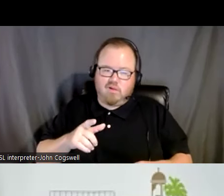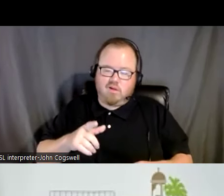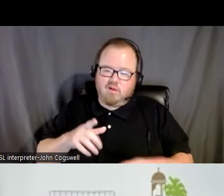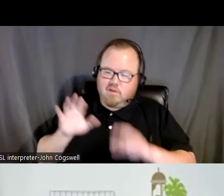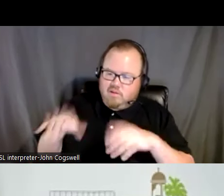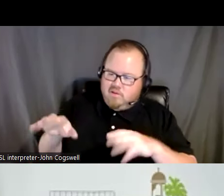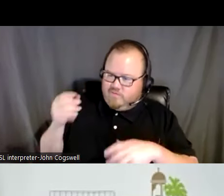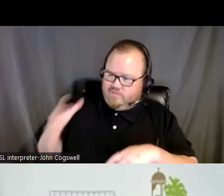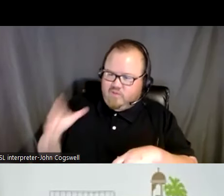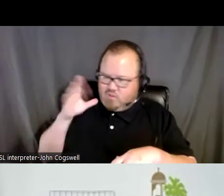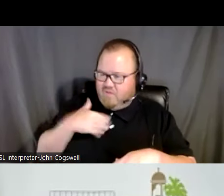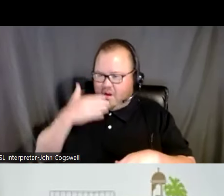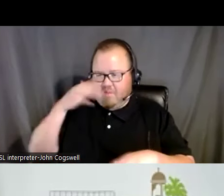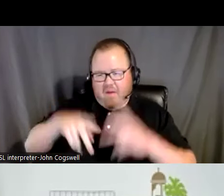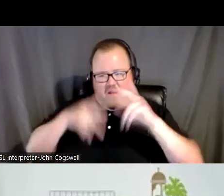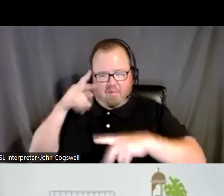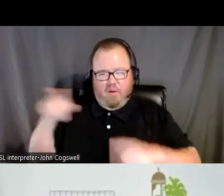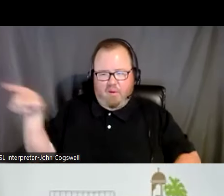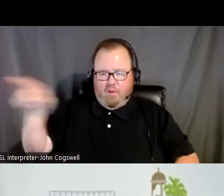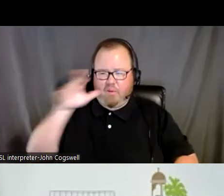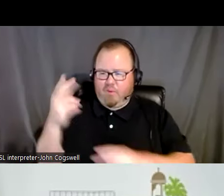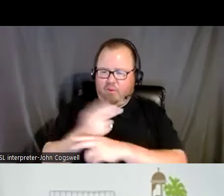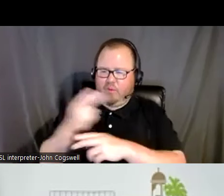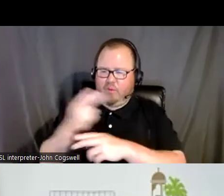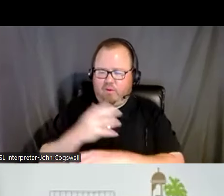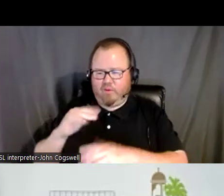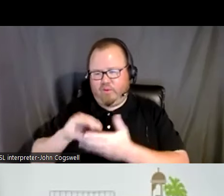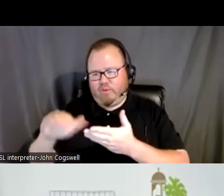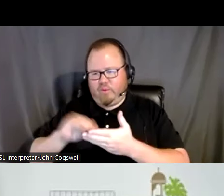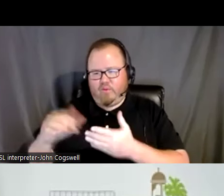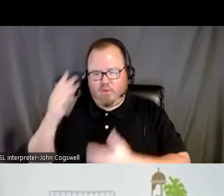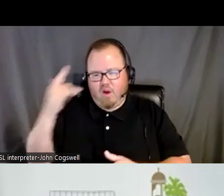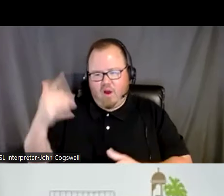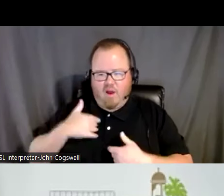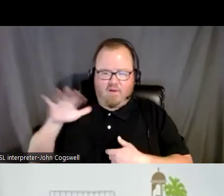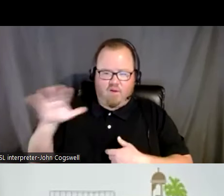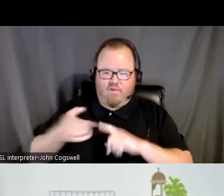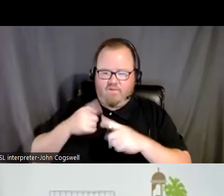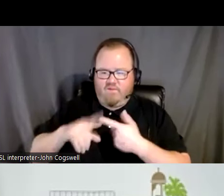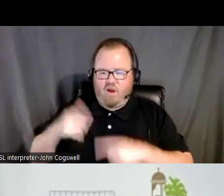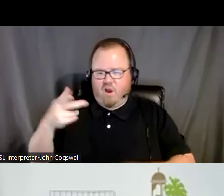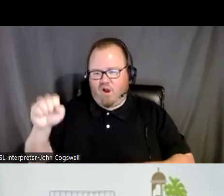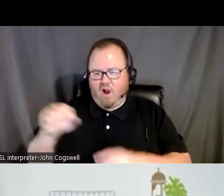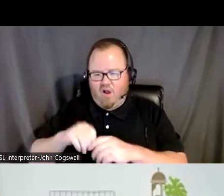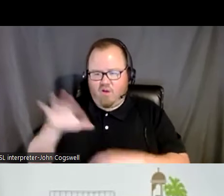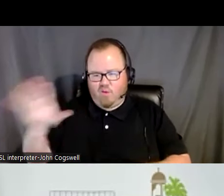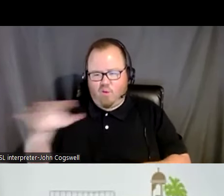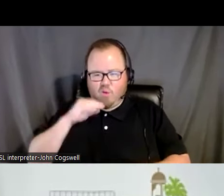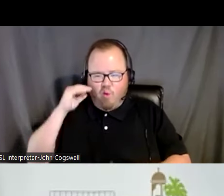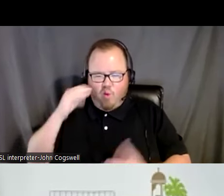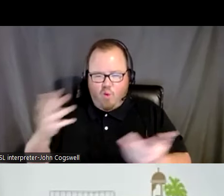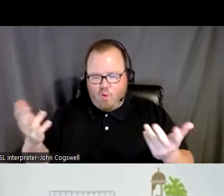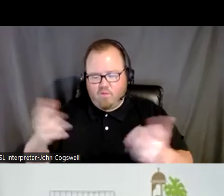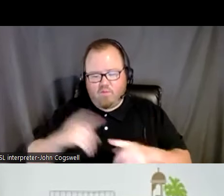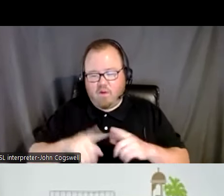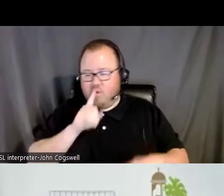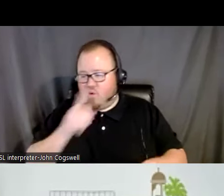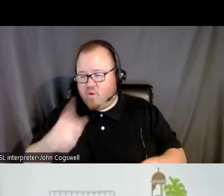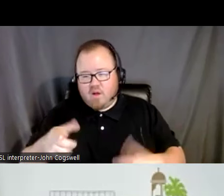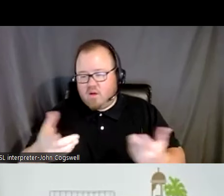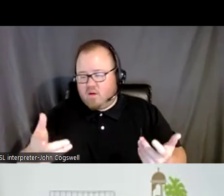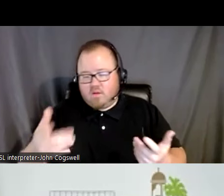be, bad people out there who use this as an excuse for why they have their friends' guns in their home. The reality is, if